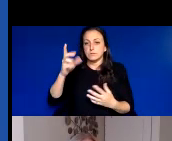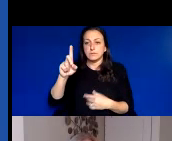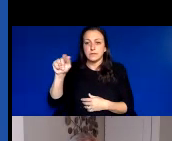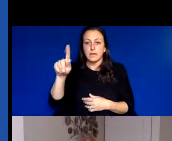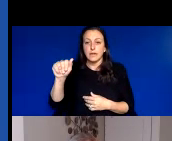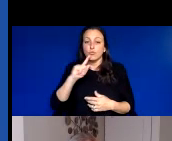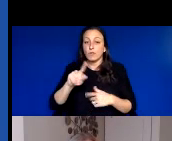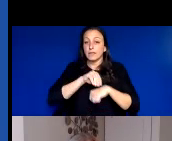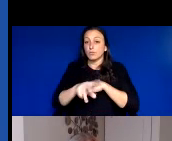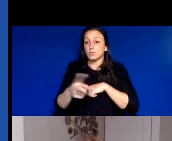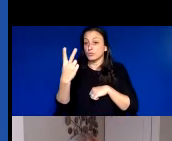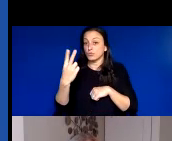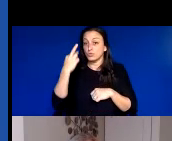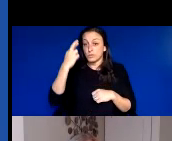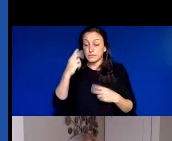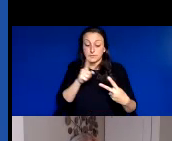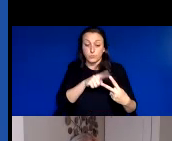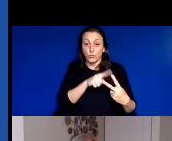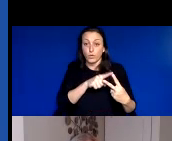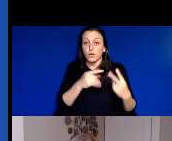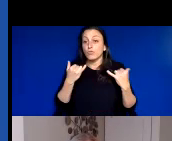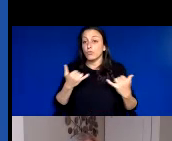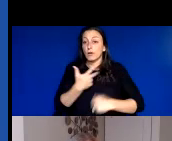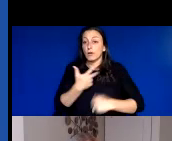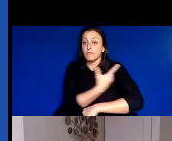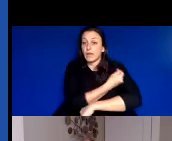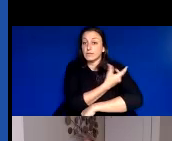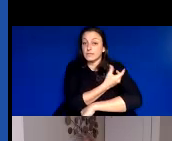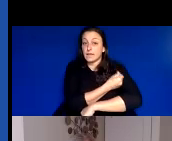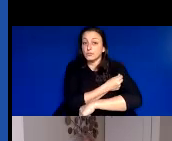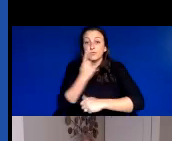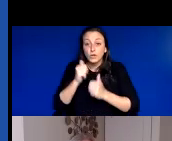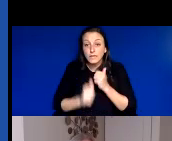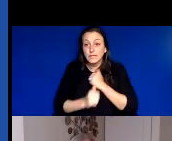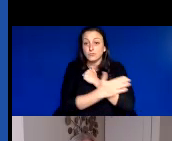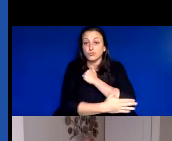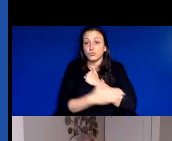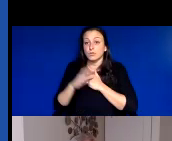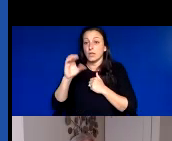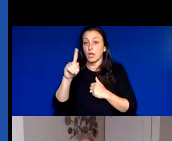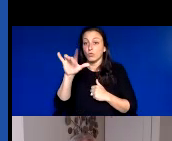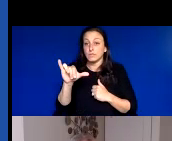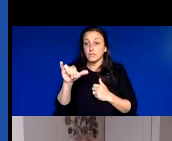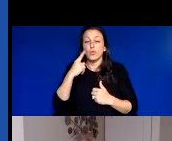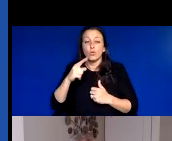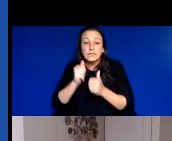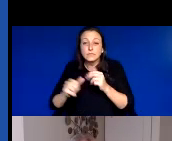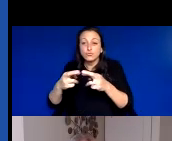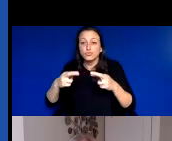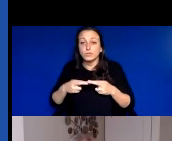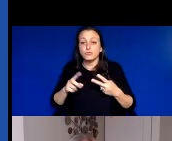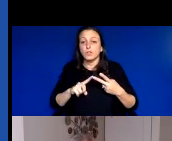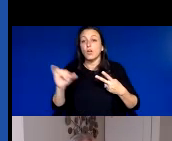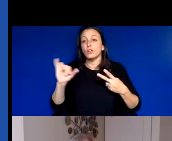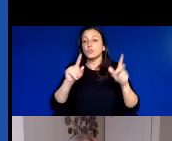by two main things. One is current vaccination rates by county or by region, and then also by variant trends that we are